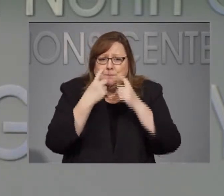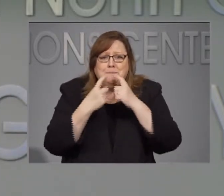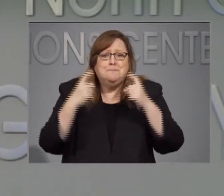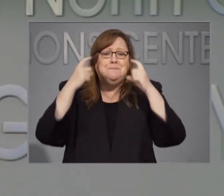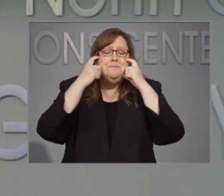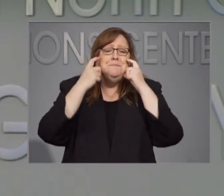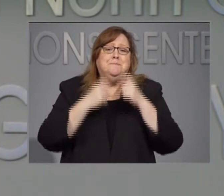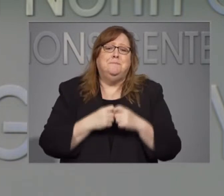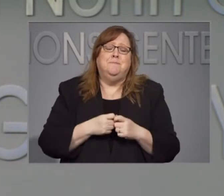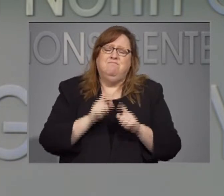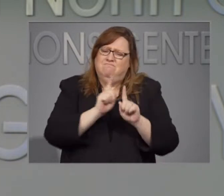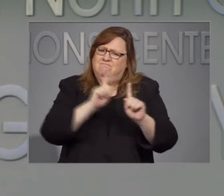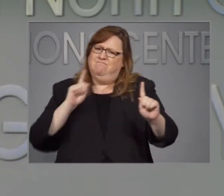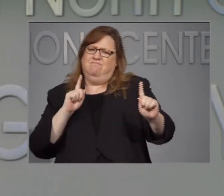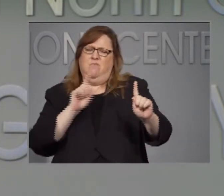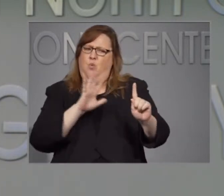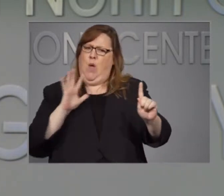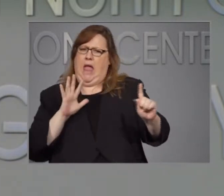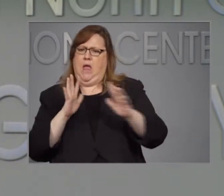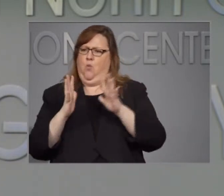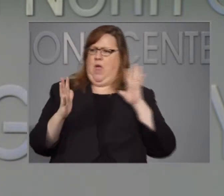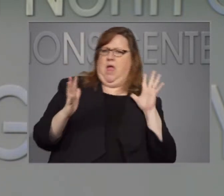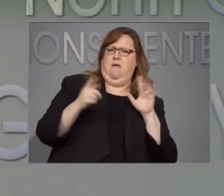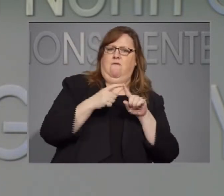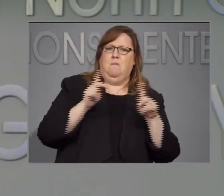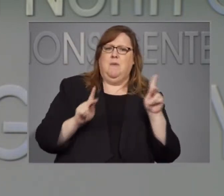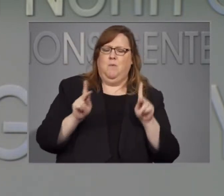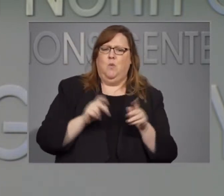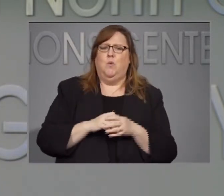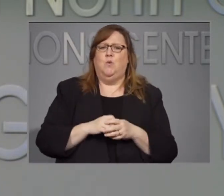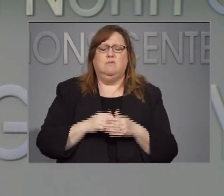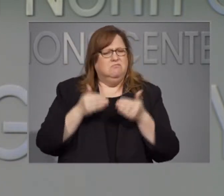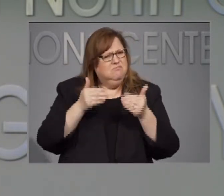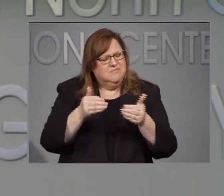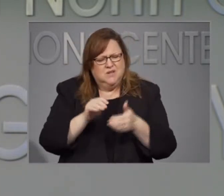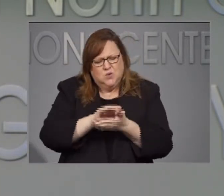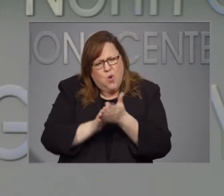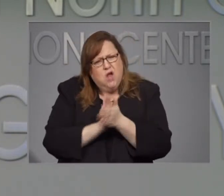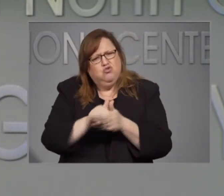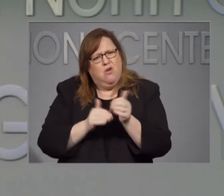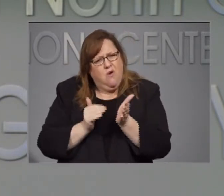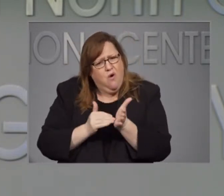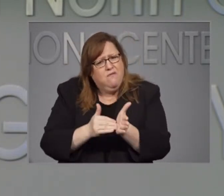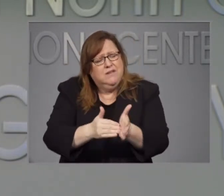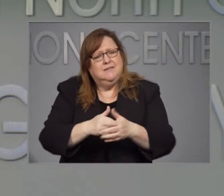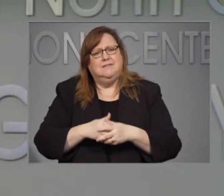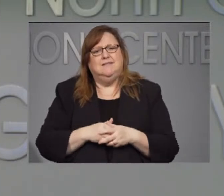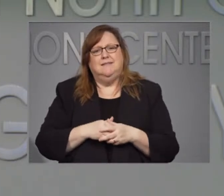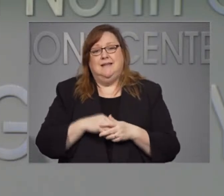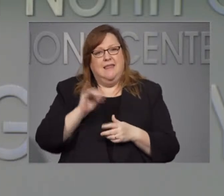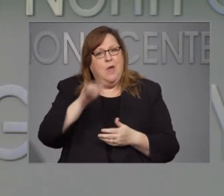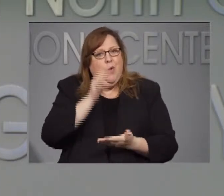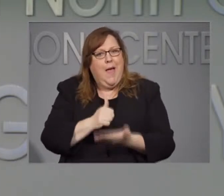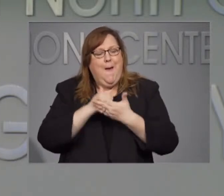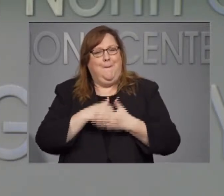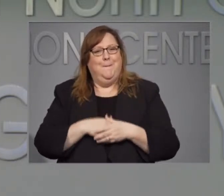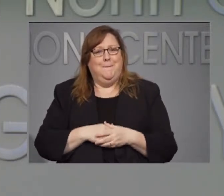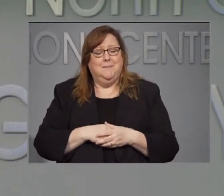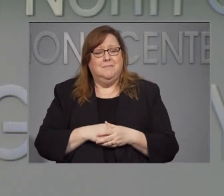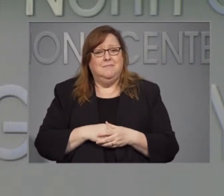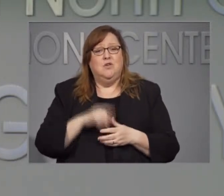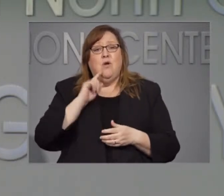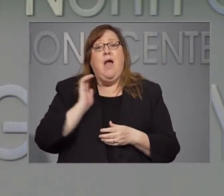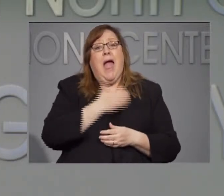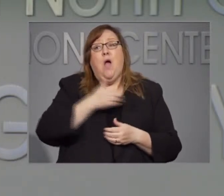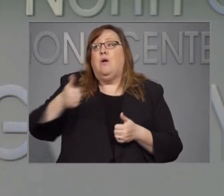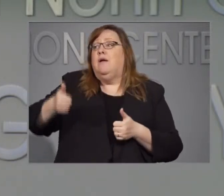their hands. If our leaders across the state and people that others look up to will do those things, same things